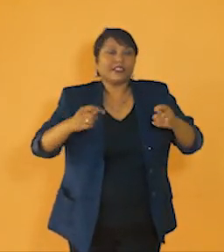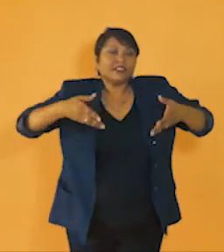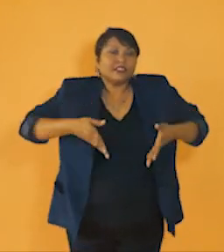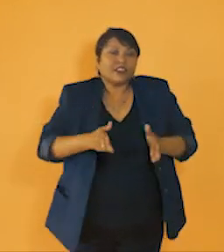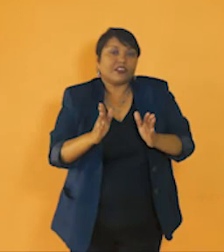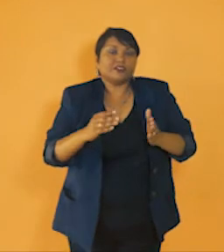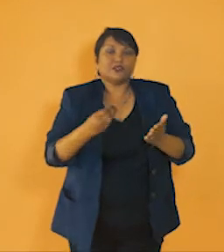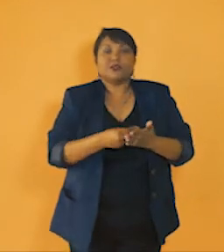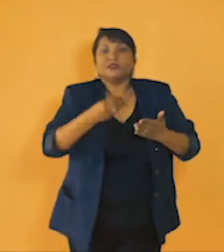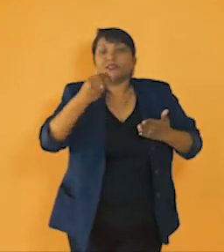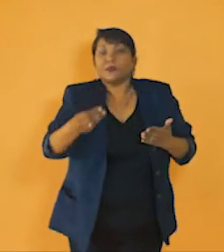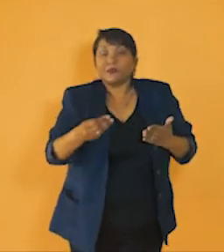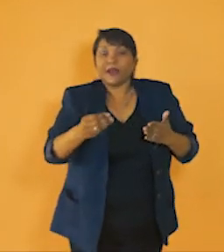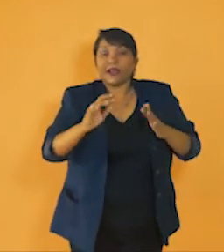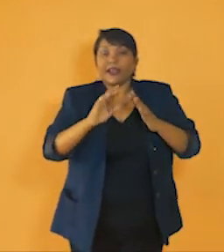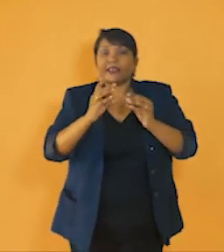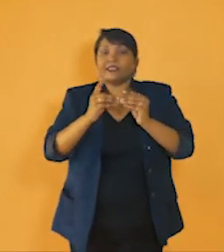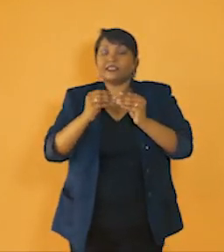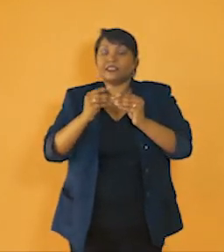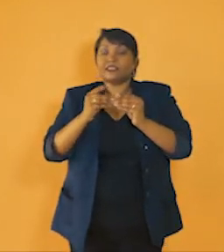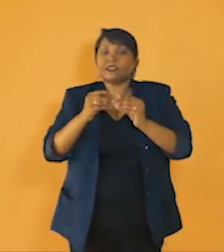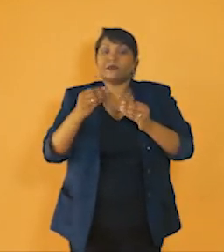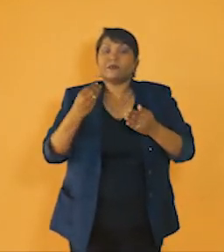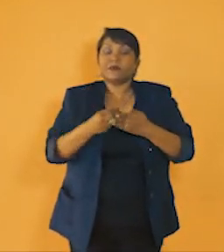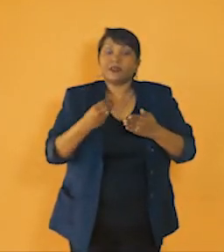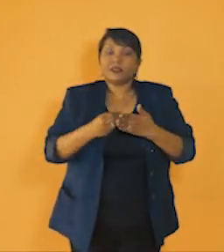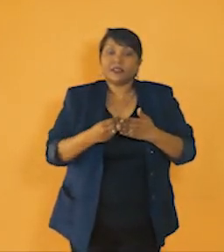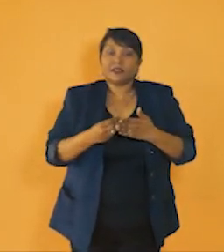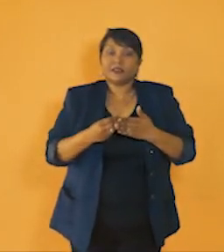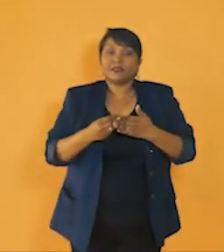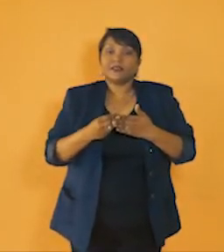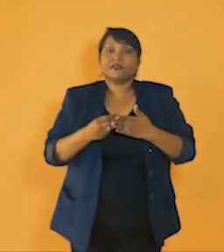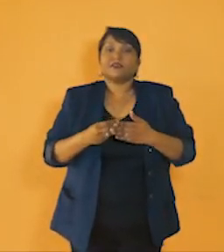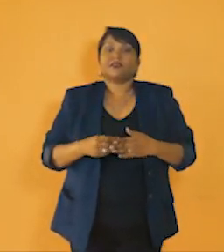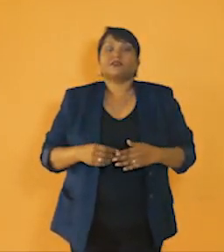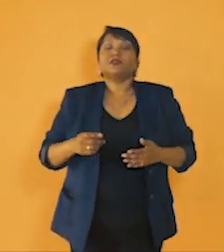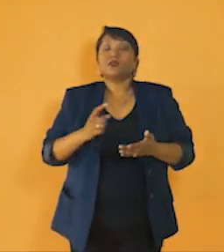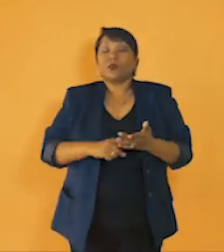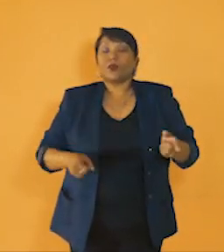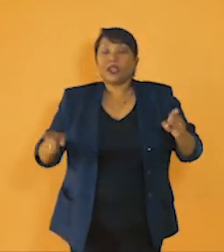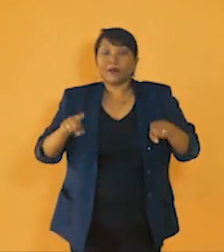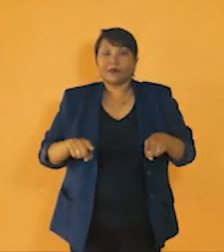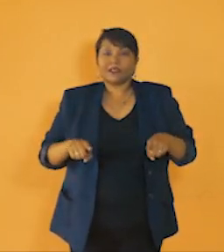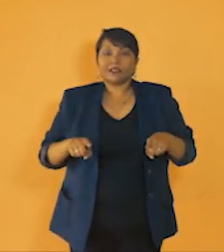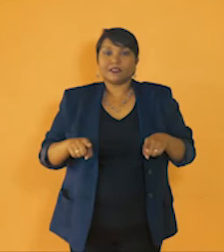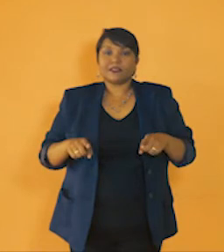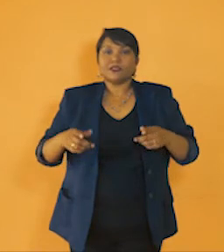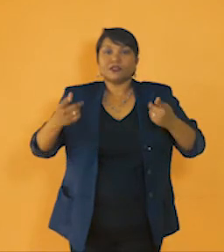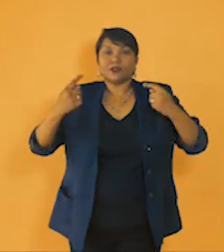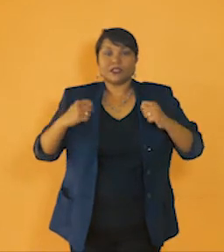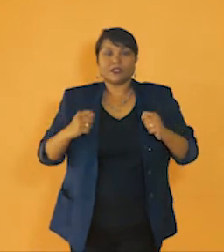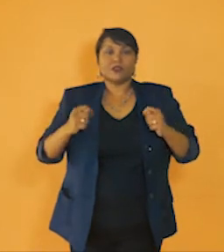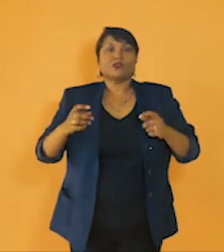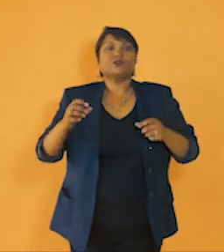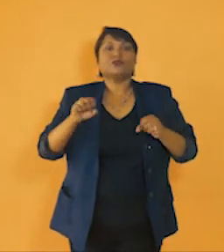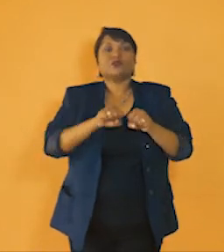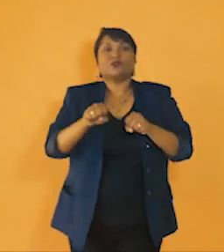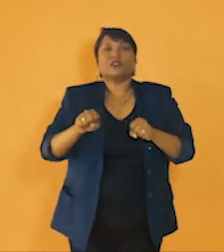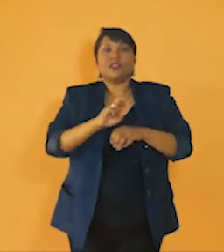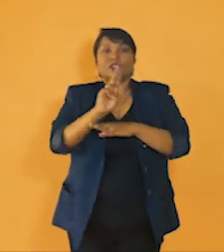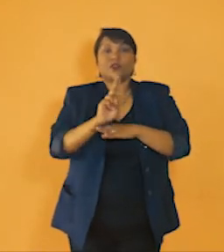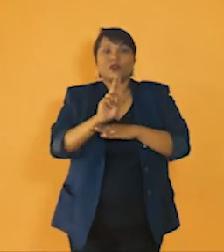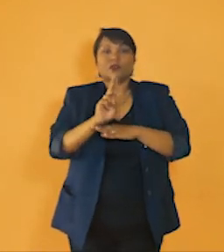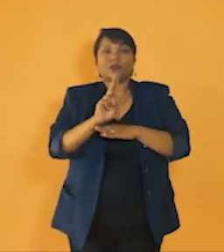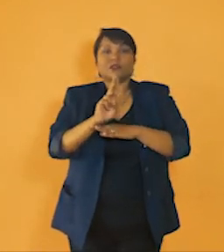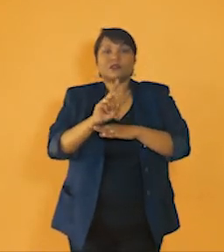in, that's the medium responding to you. But what happens? So these people use these media,